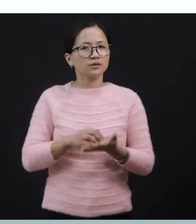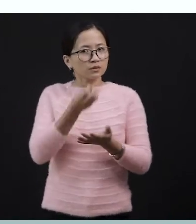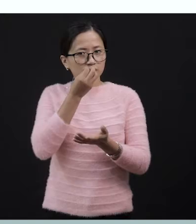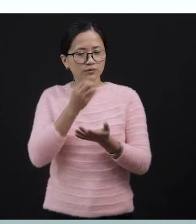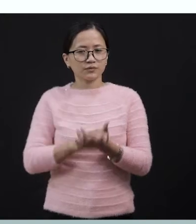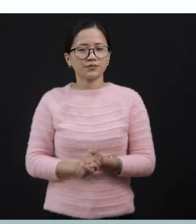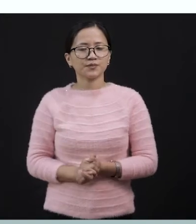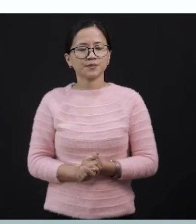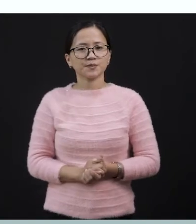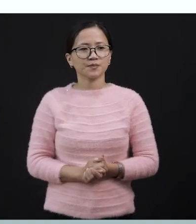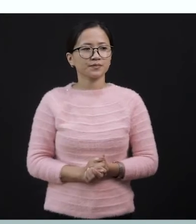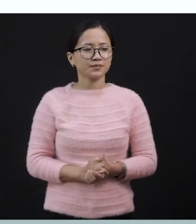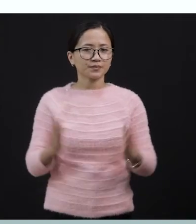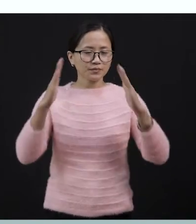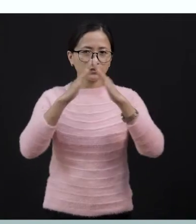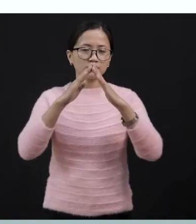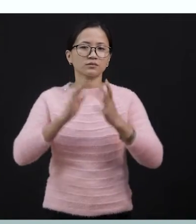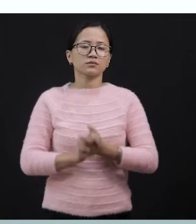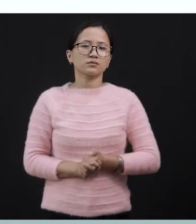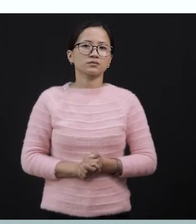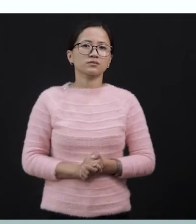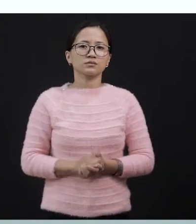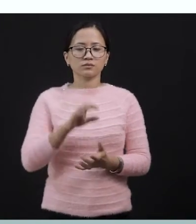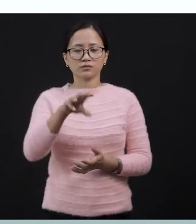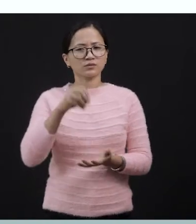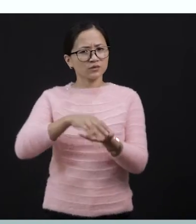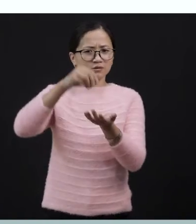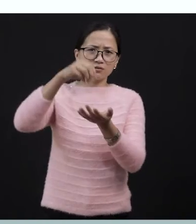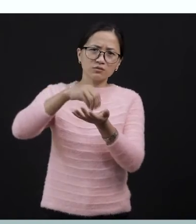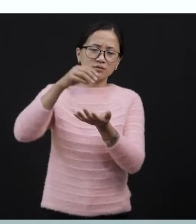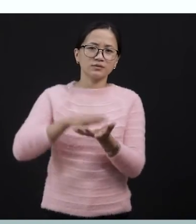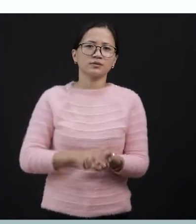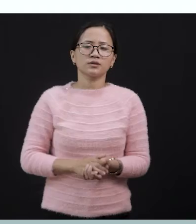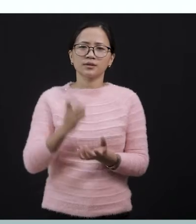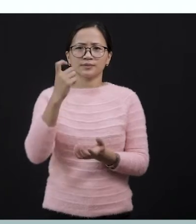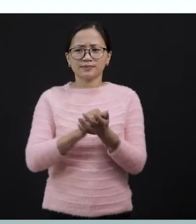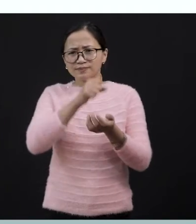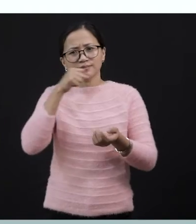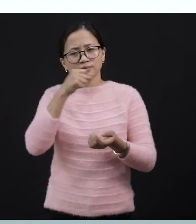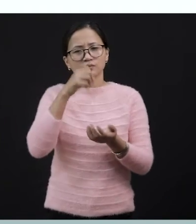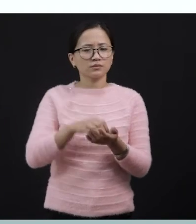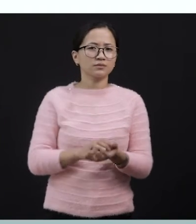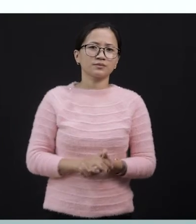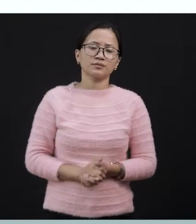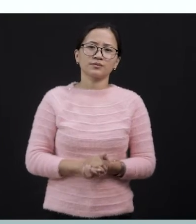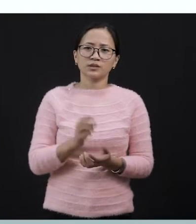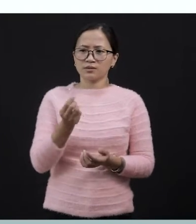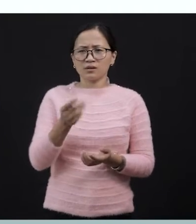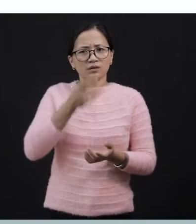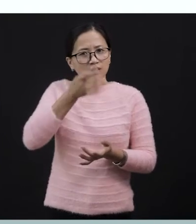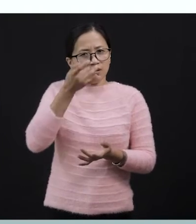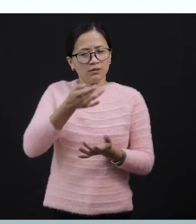food at home, you take rice, you take meat, you take